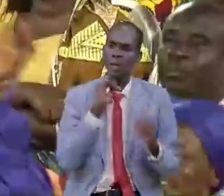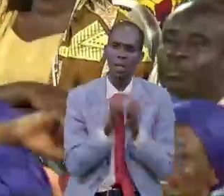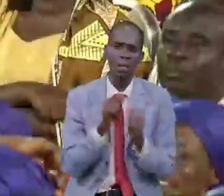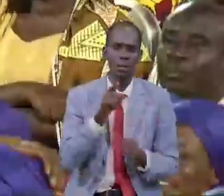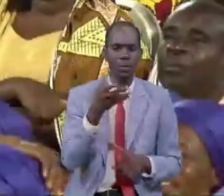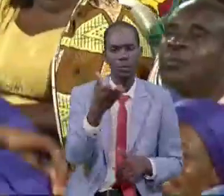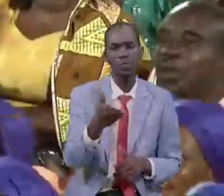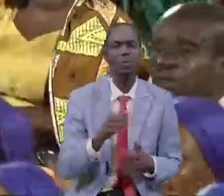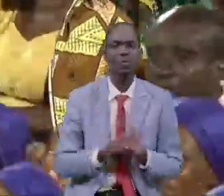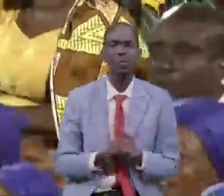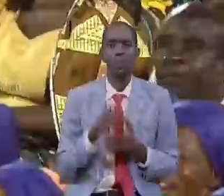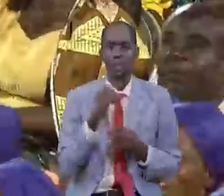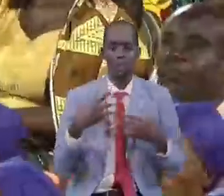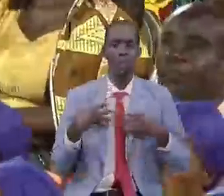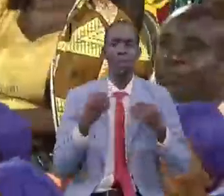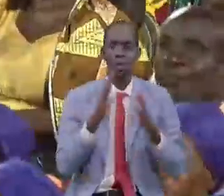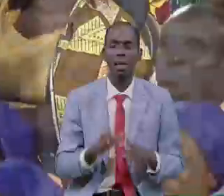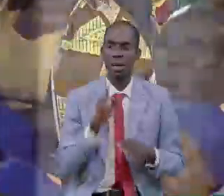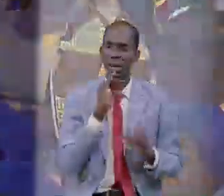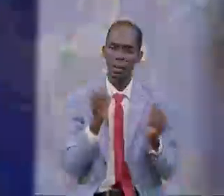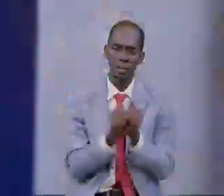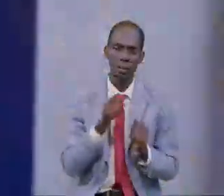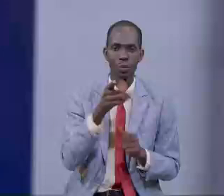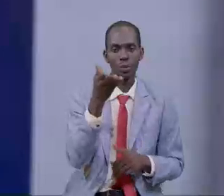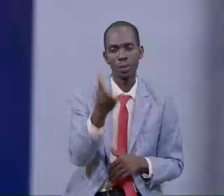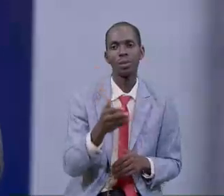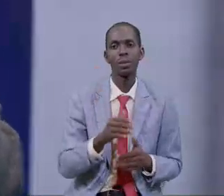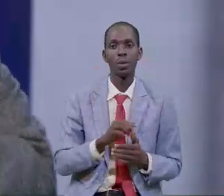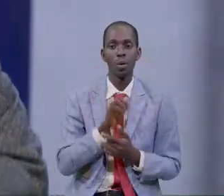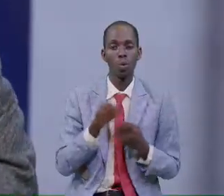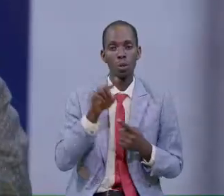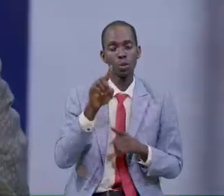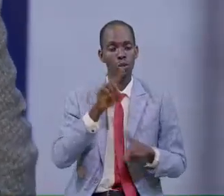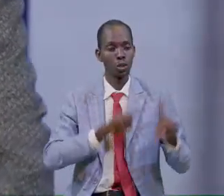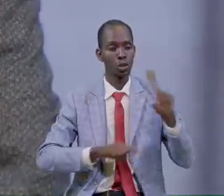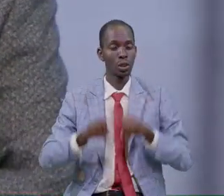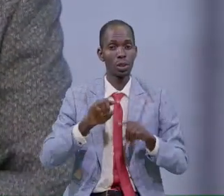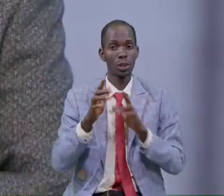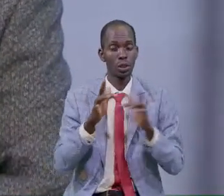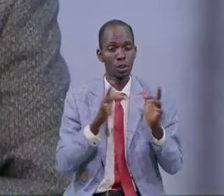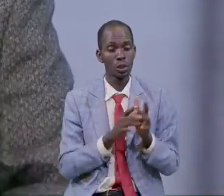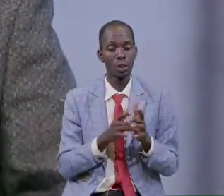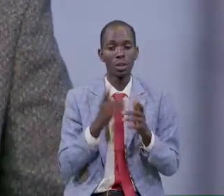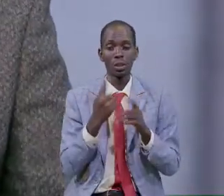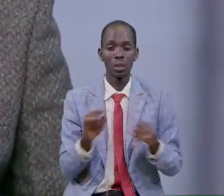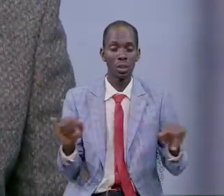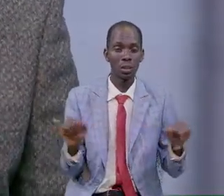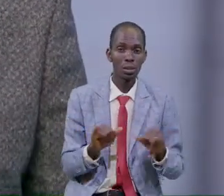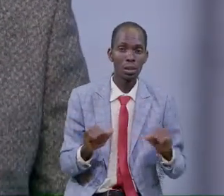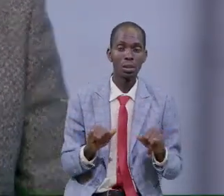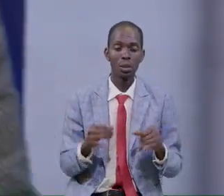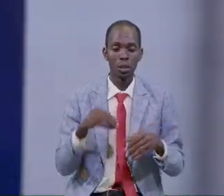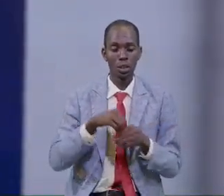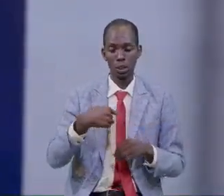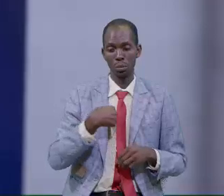healer is with you. When he said Jesus Christ, the same in me, the